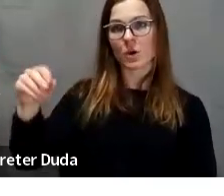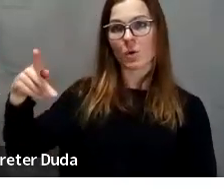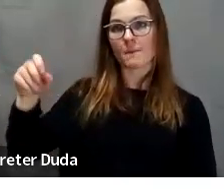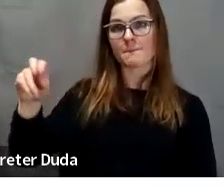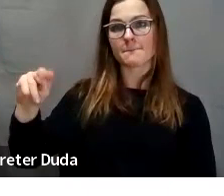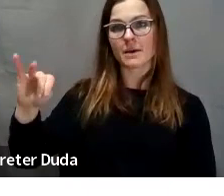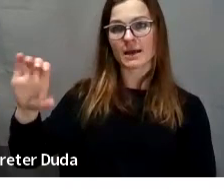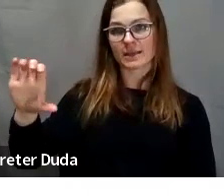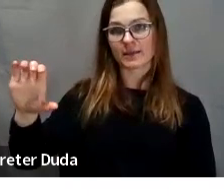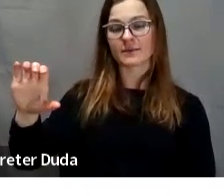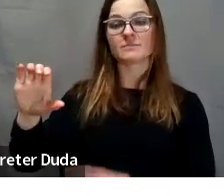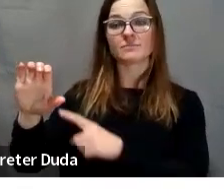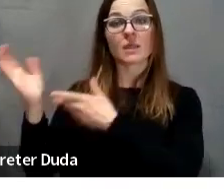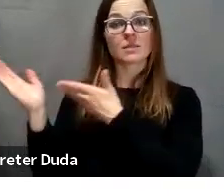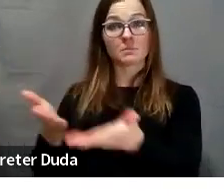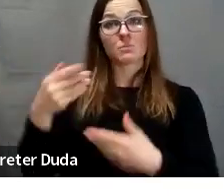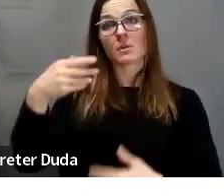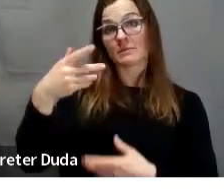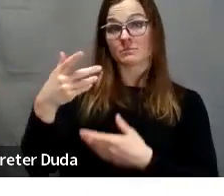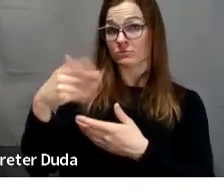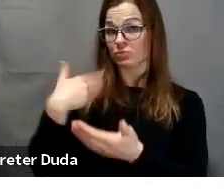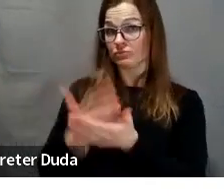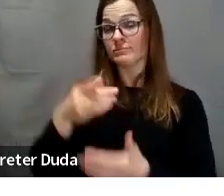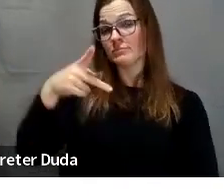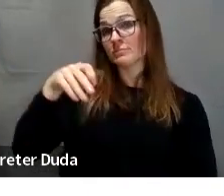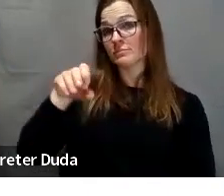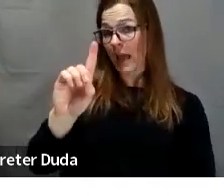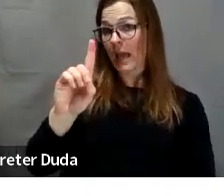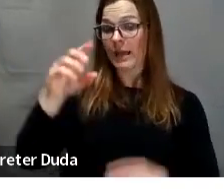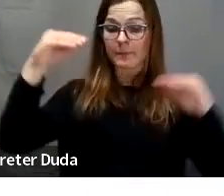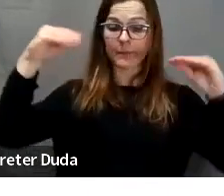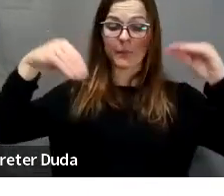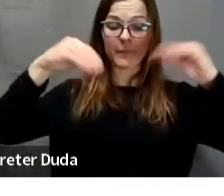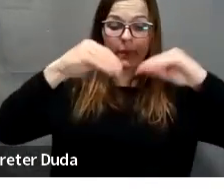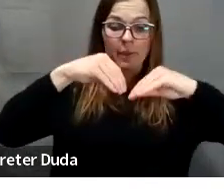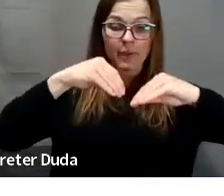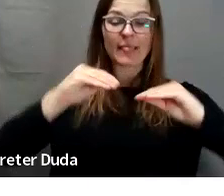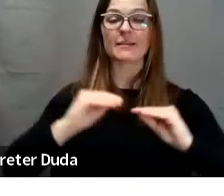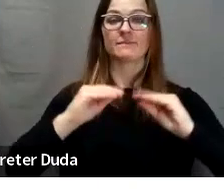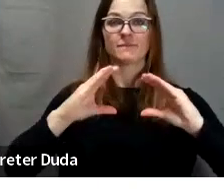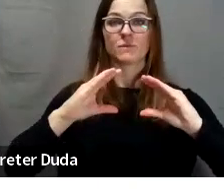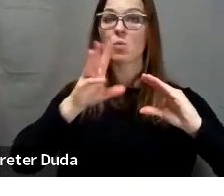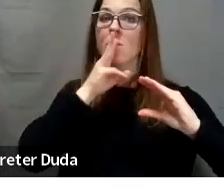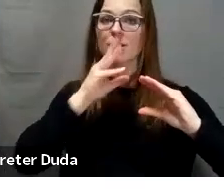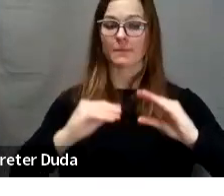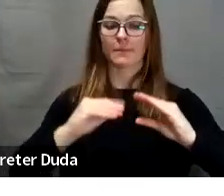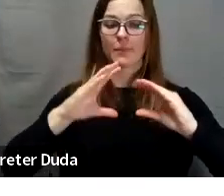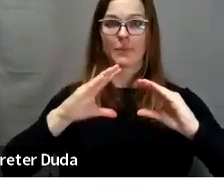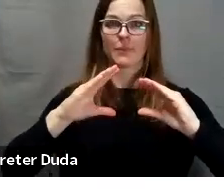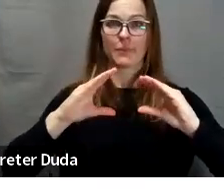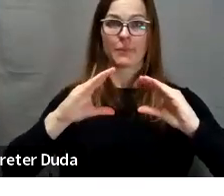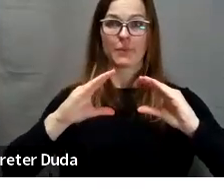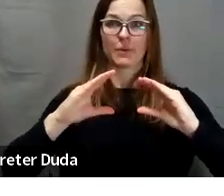with pods that you can put in the growing space, and then you fill the reservoir with water.